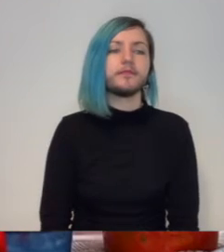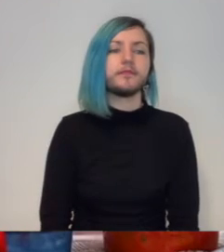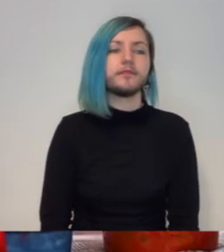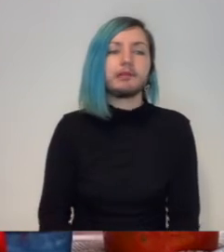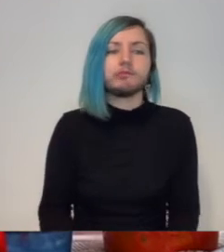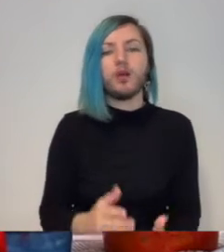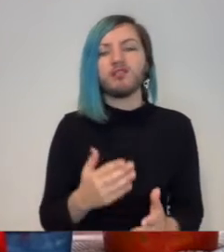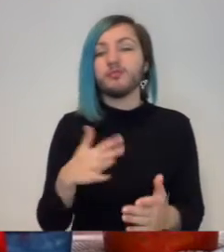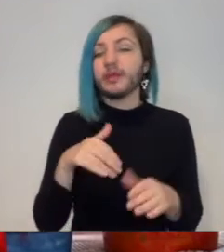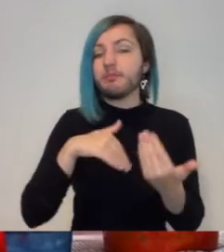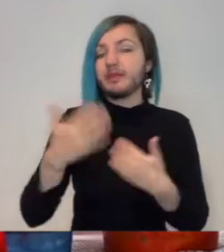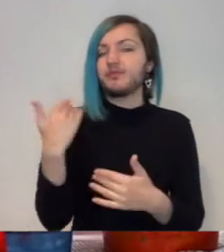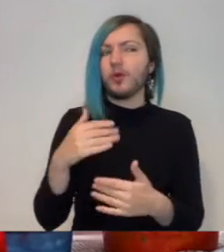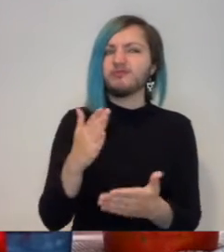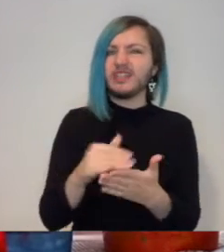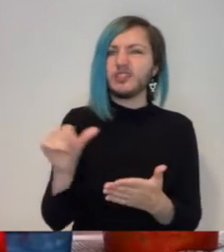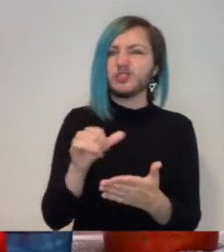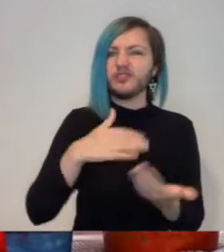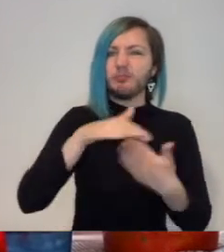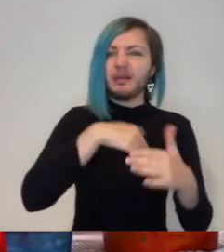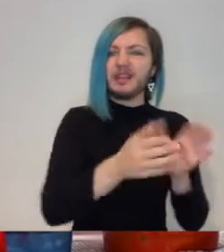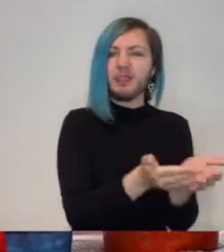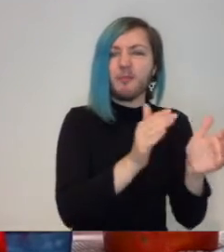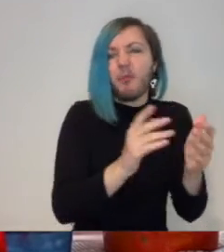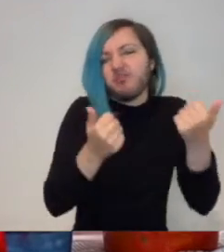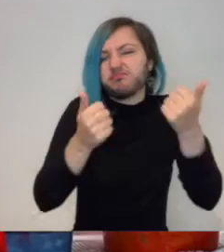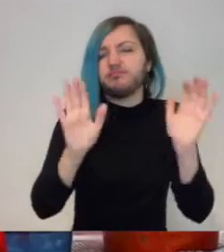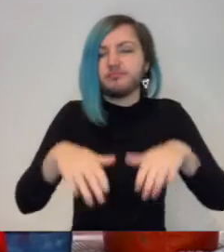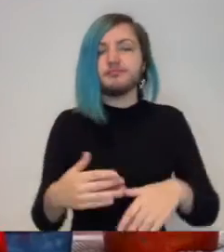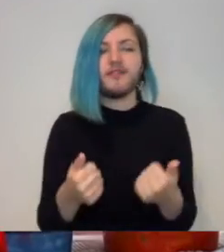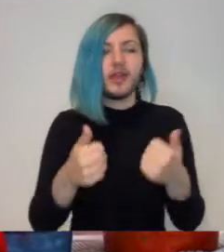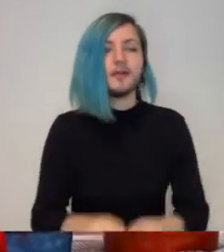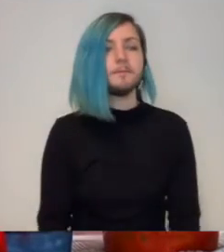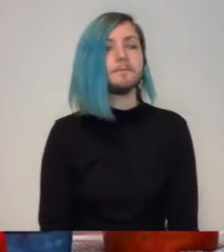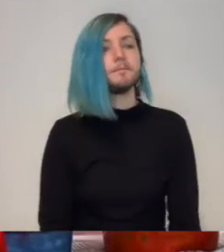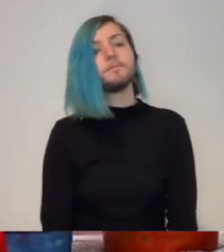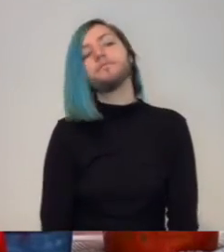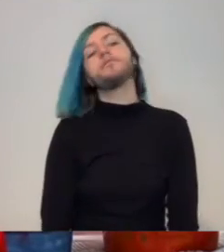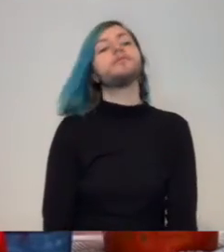ones that I had. I should have probably mixed it in the pot, but it's fine.